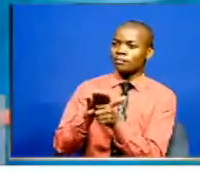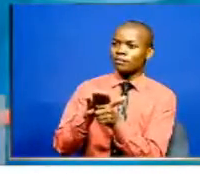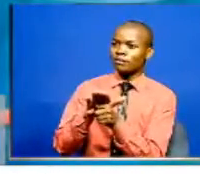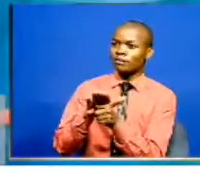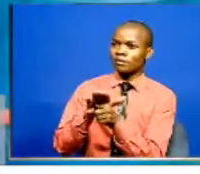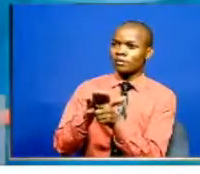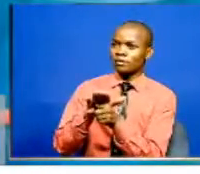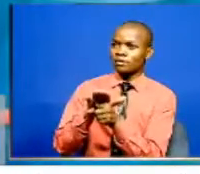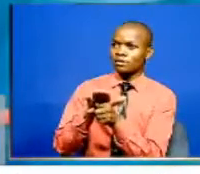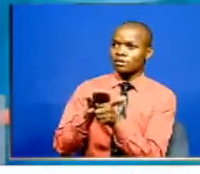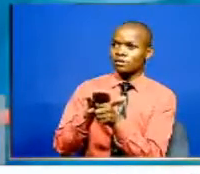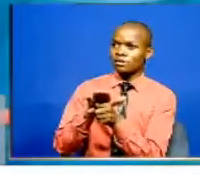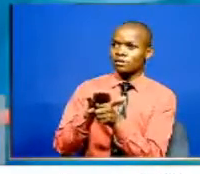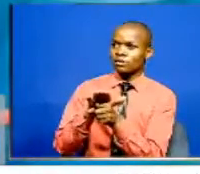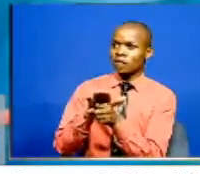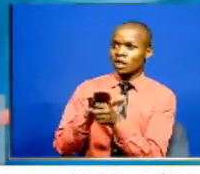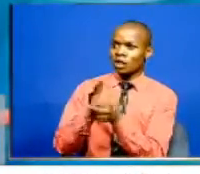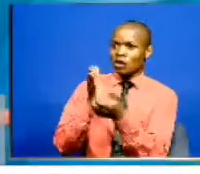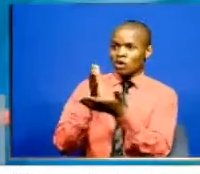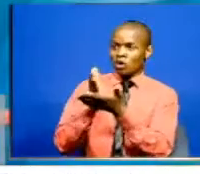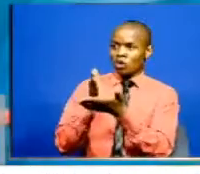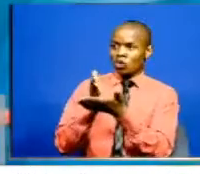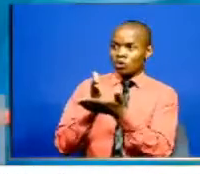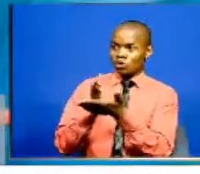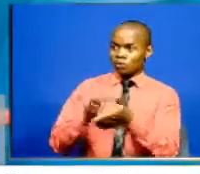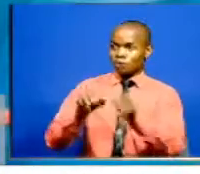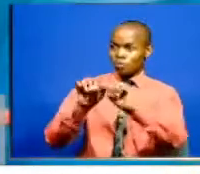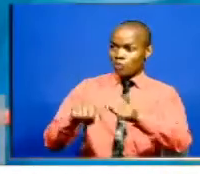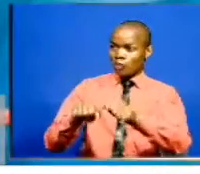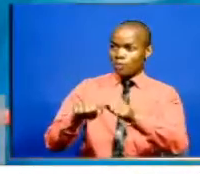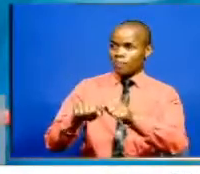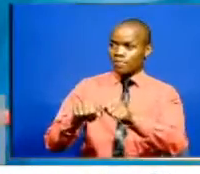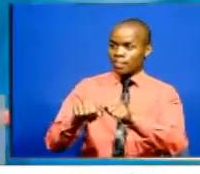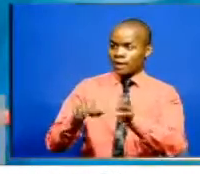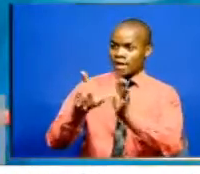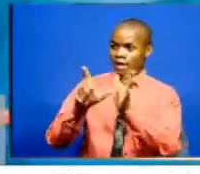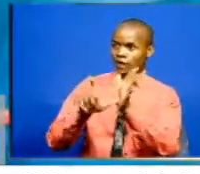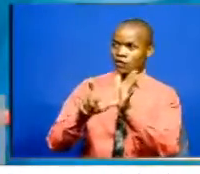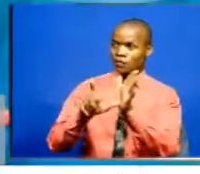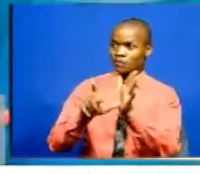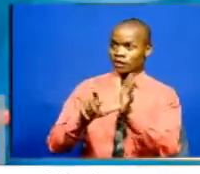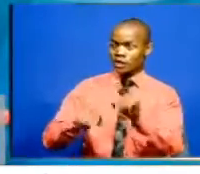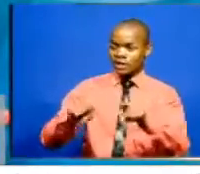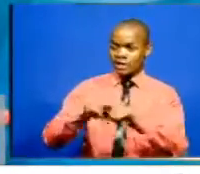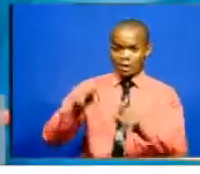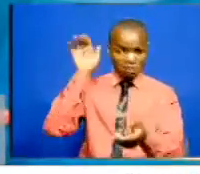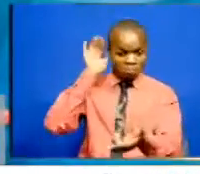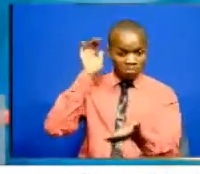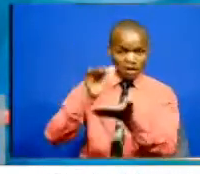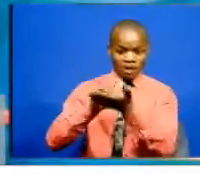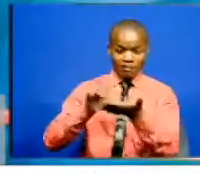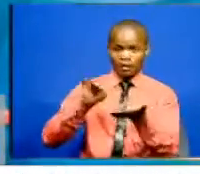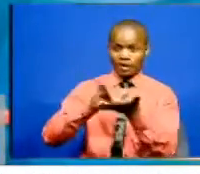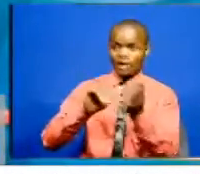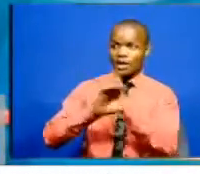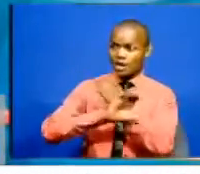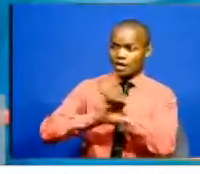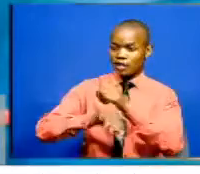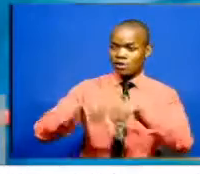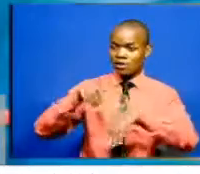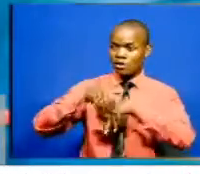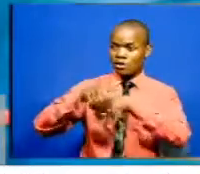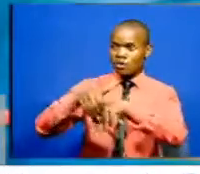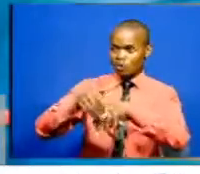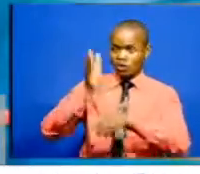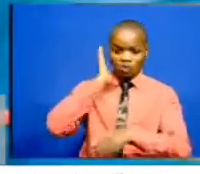is a kind of a wake-up call for those countries. I want to believe that they will follow. And I want also